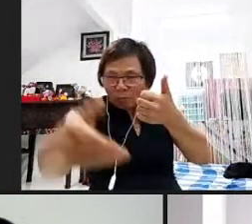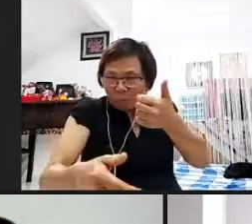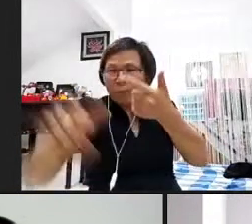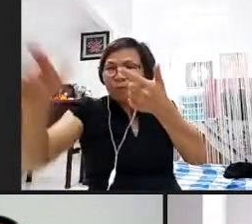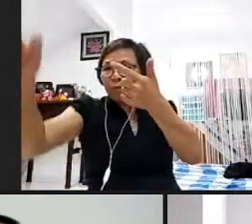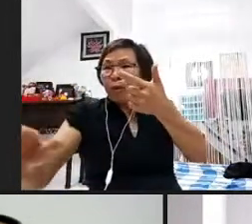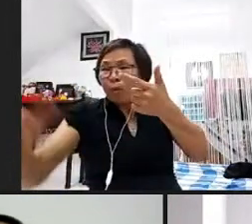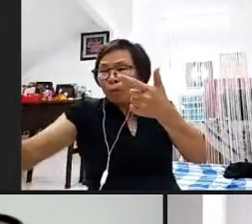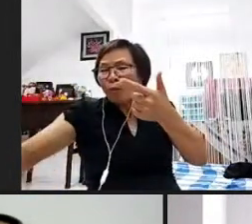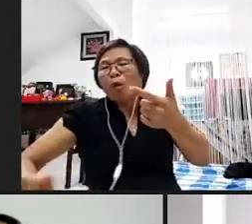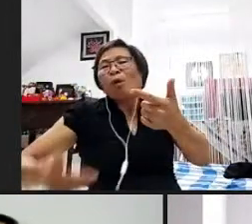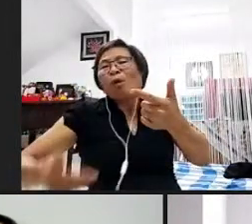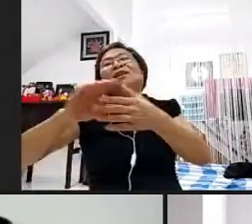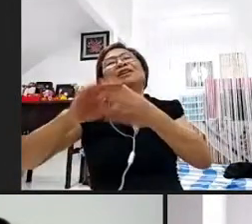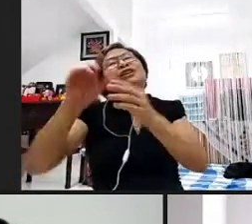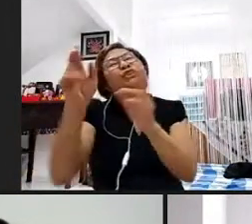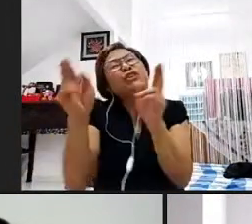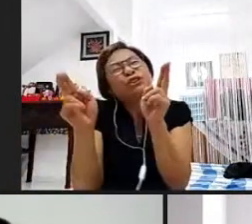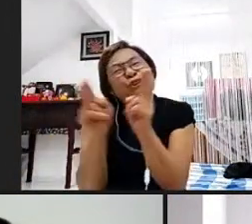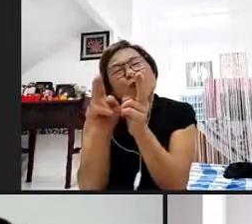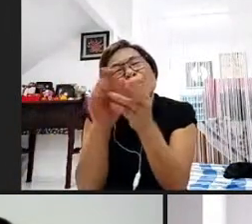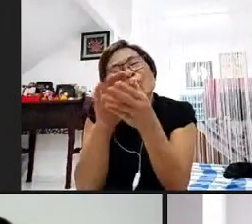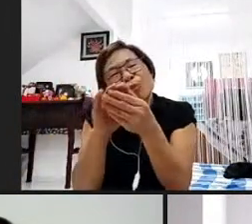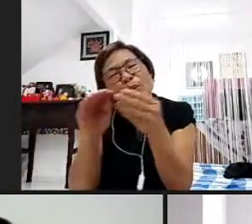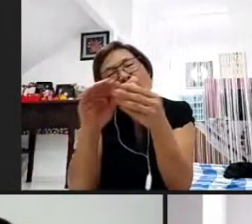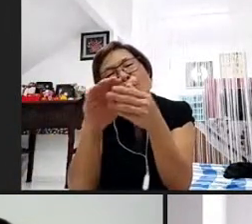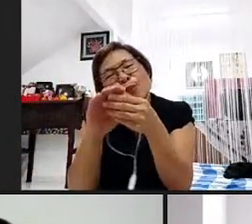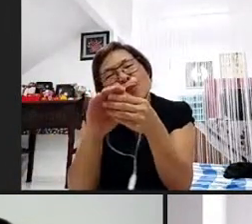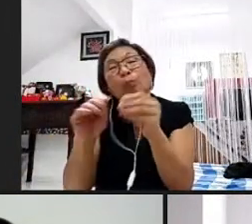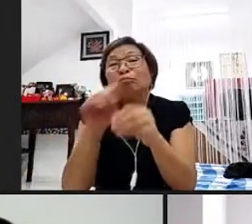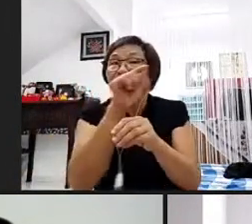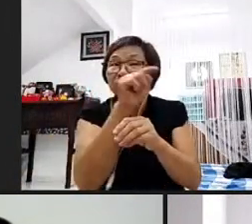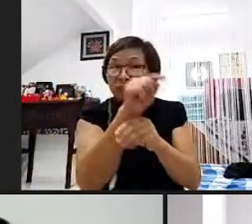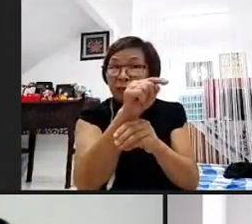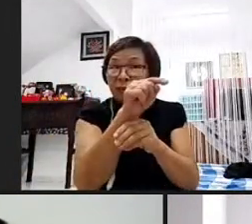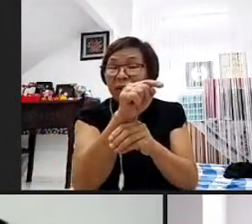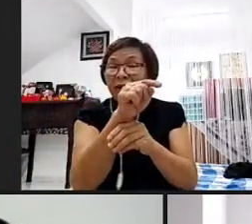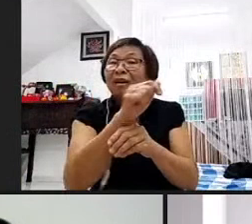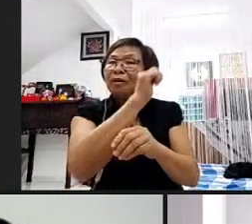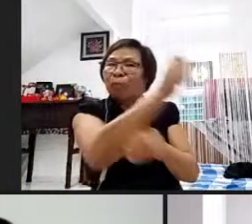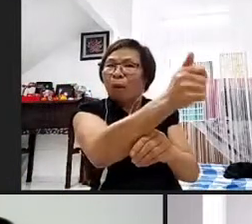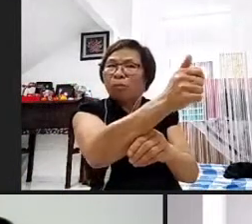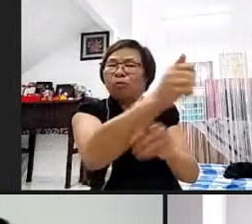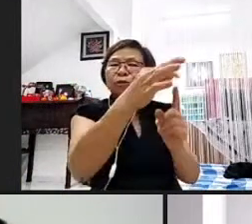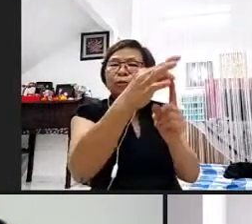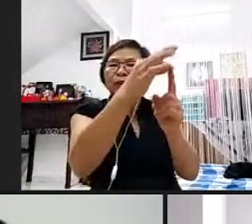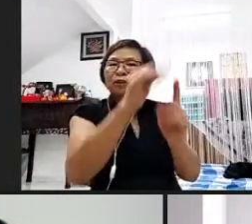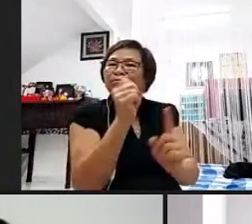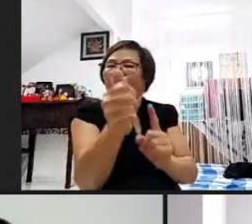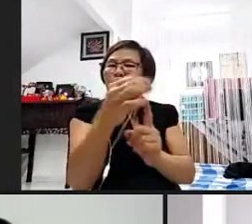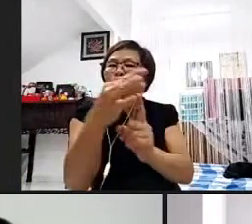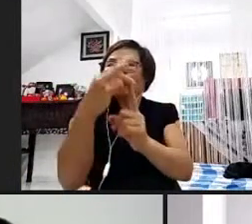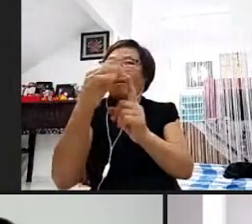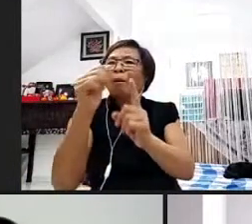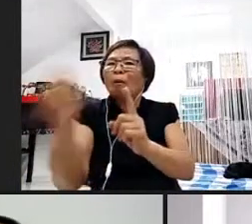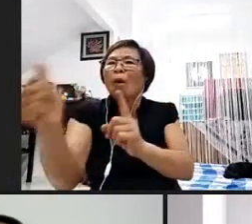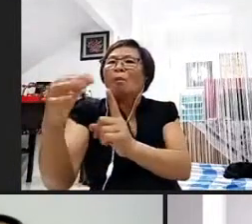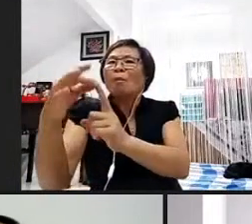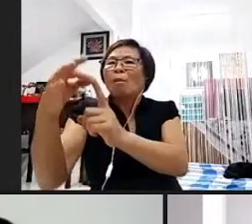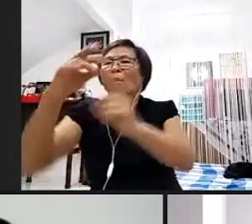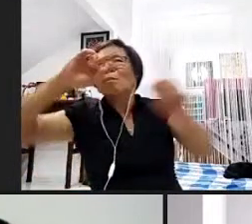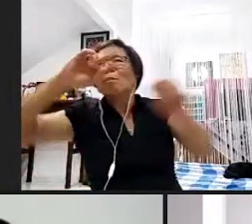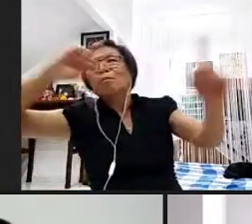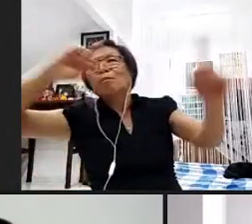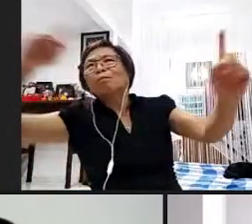a short sharing. Yeah, each of them from their respective specialty and perspective.